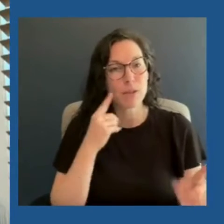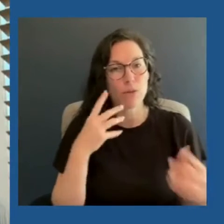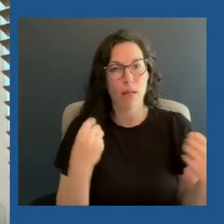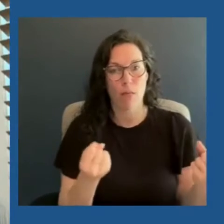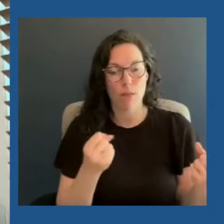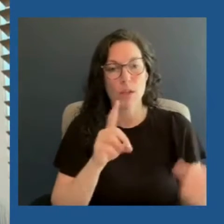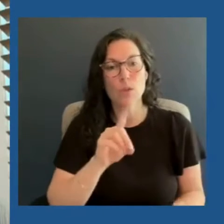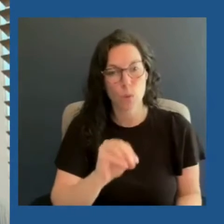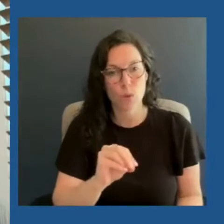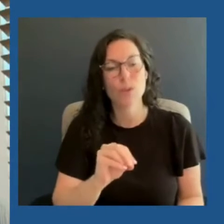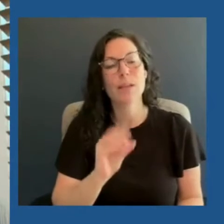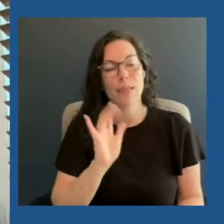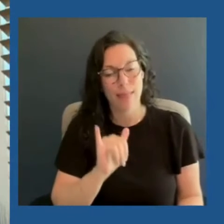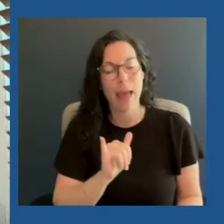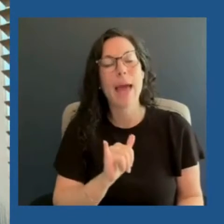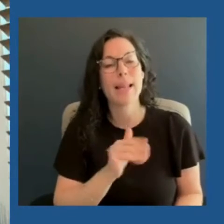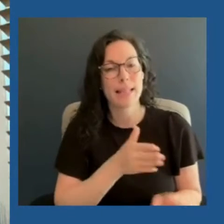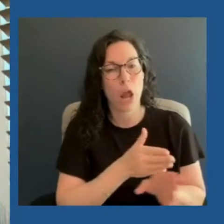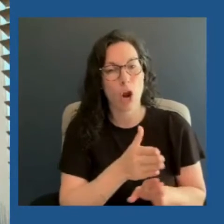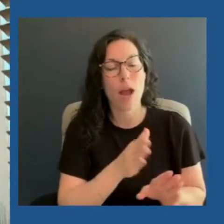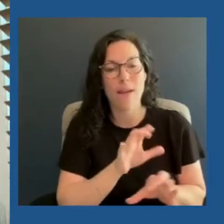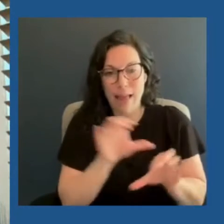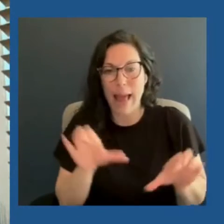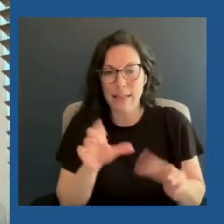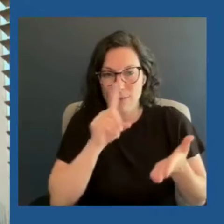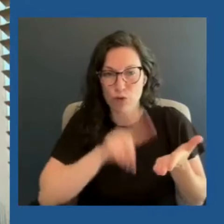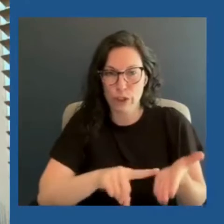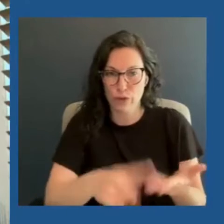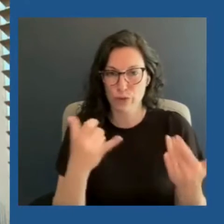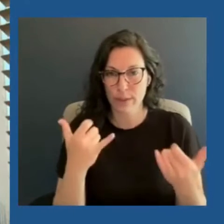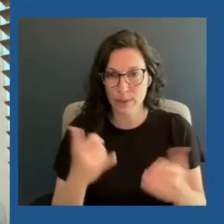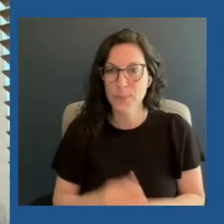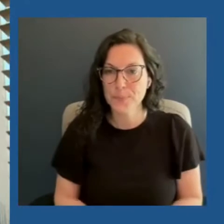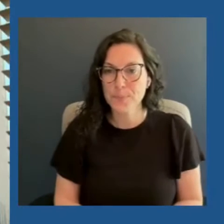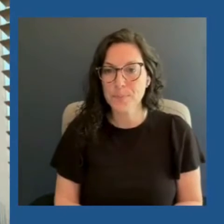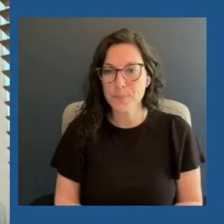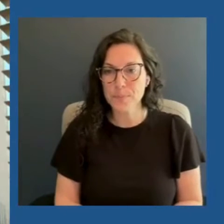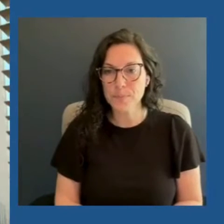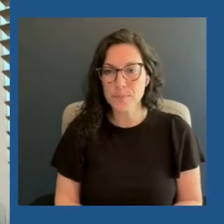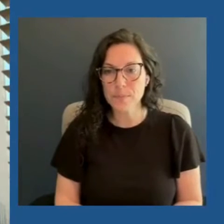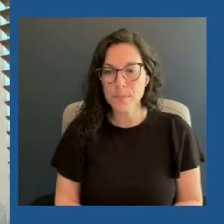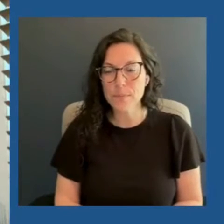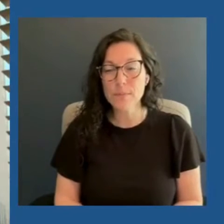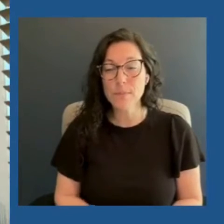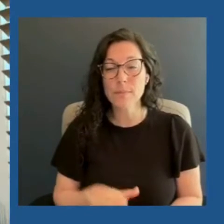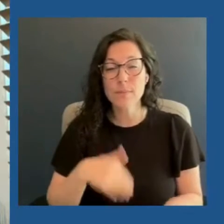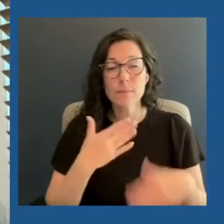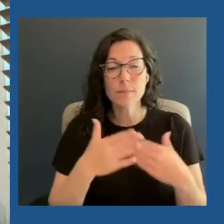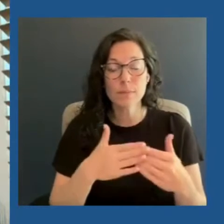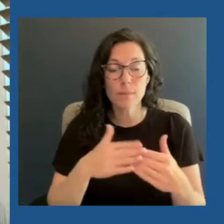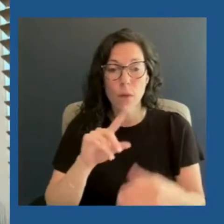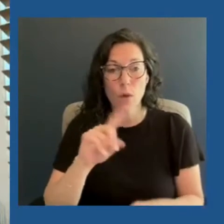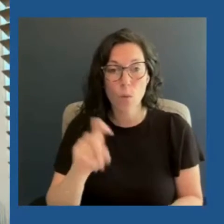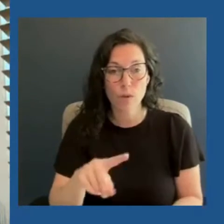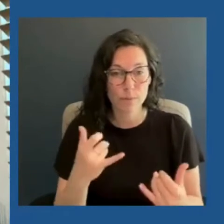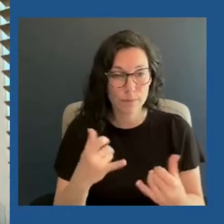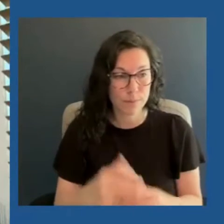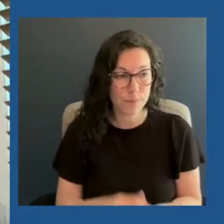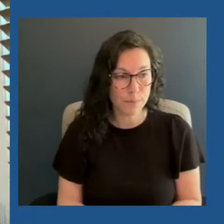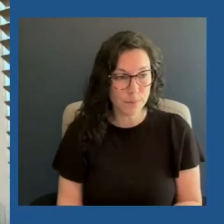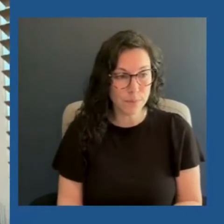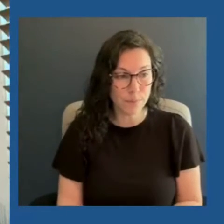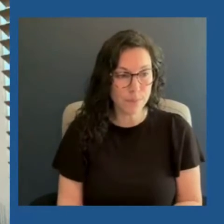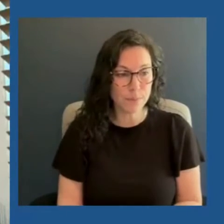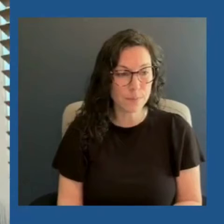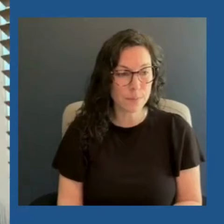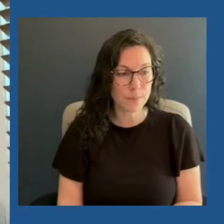area of active research. I'm going to move on to another question here. And the question